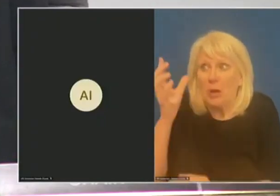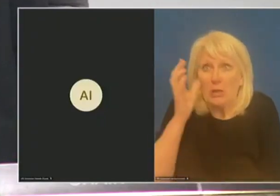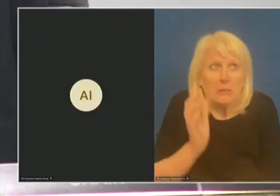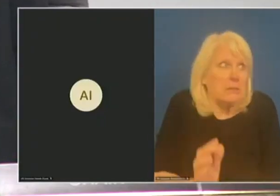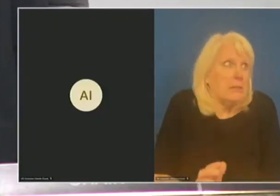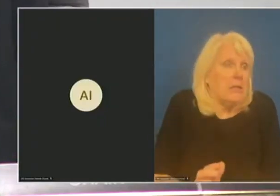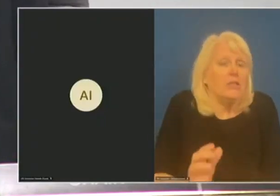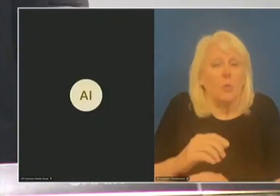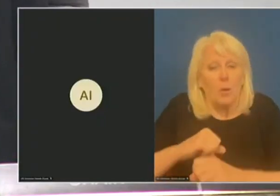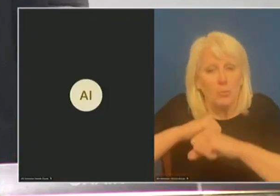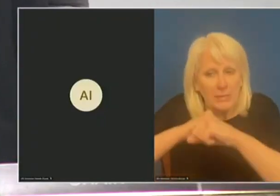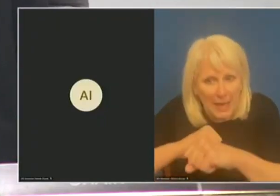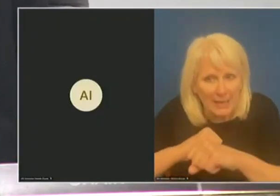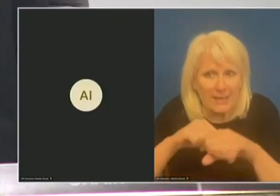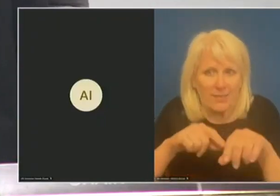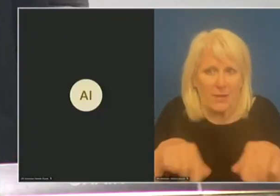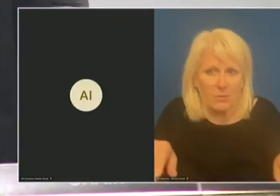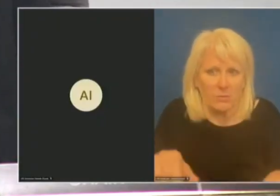that.